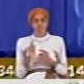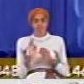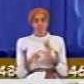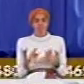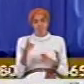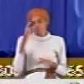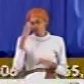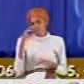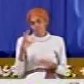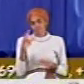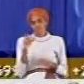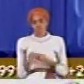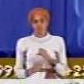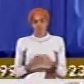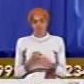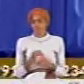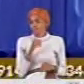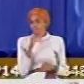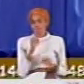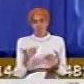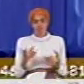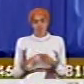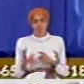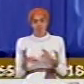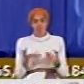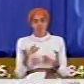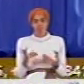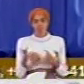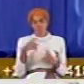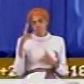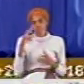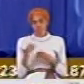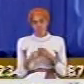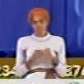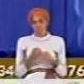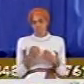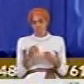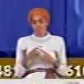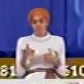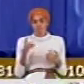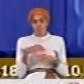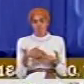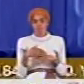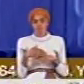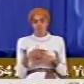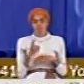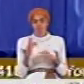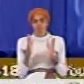He has been on many drugs, hypoglycemic drugs, but at the prayer of the man of God this night,